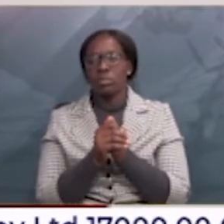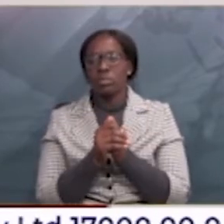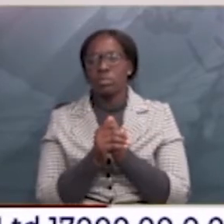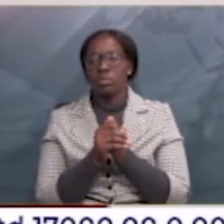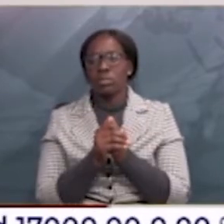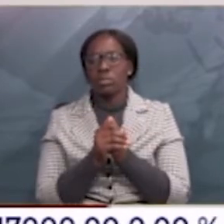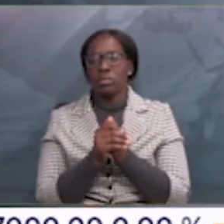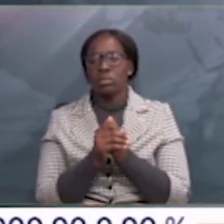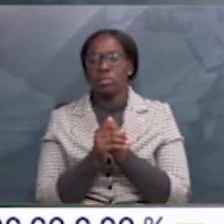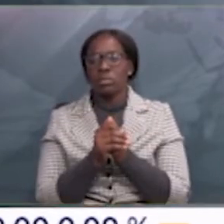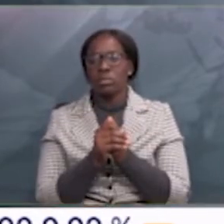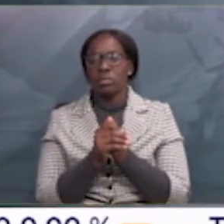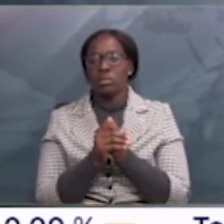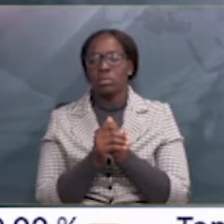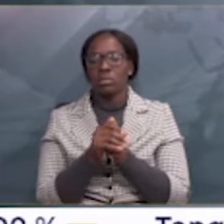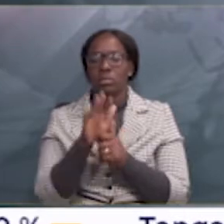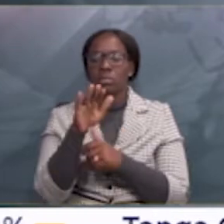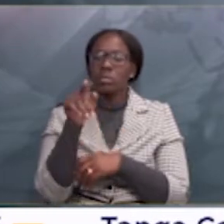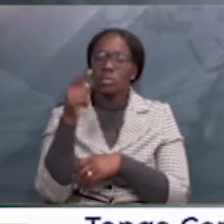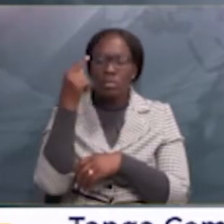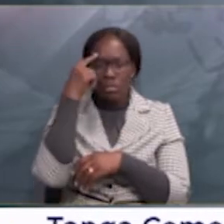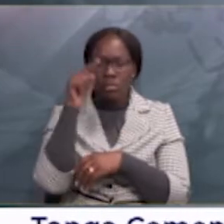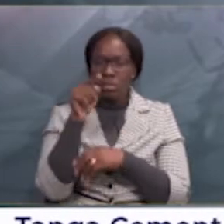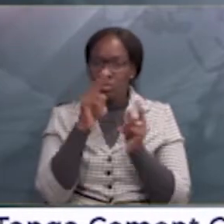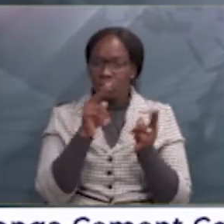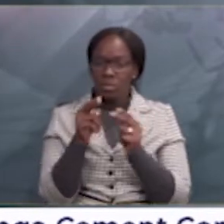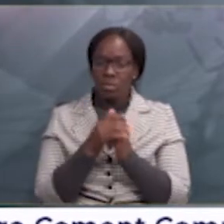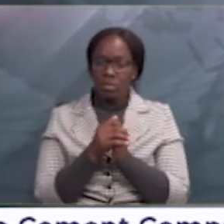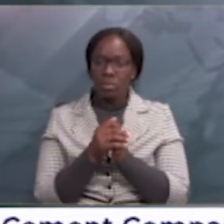All right, and Chris, would you say this is a norm?